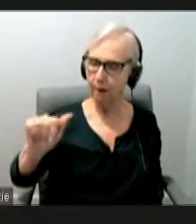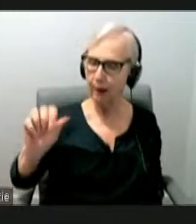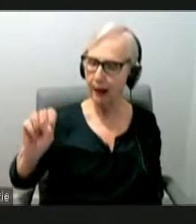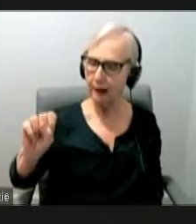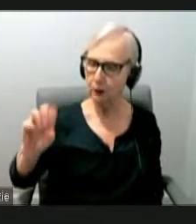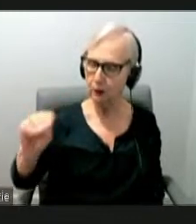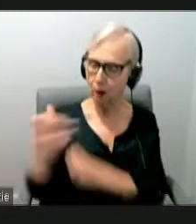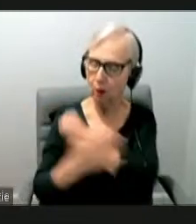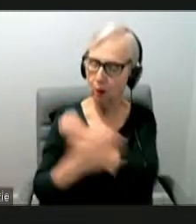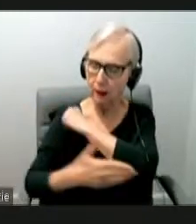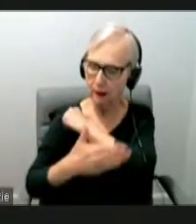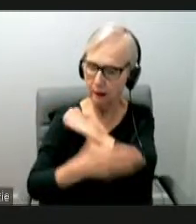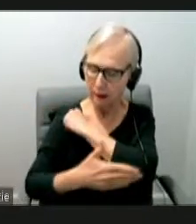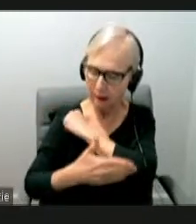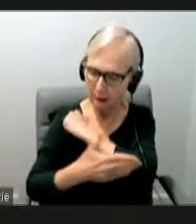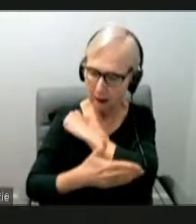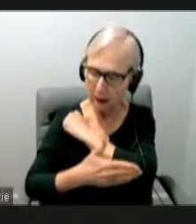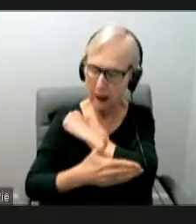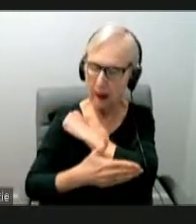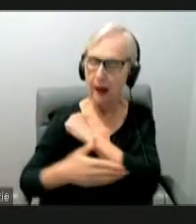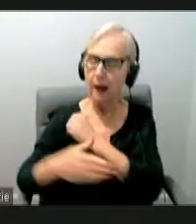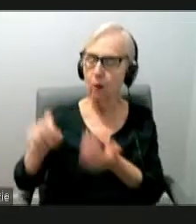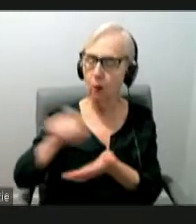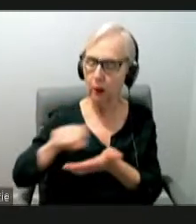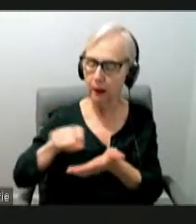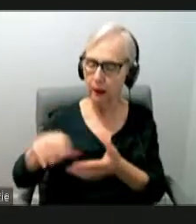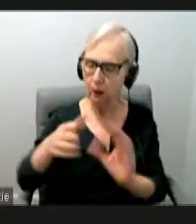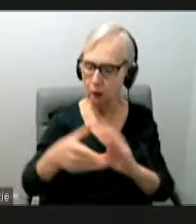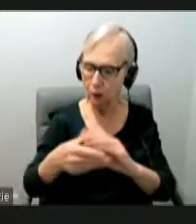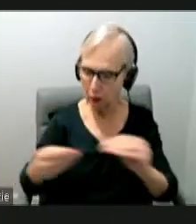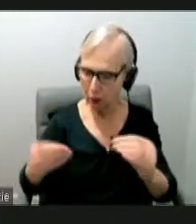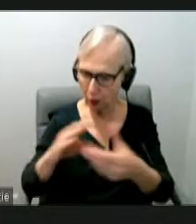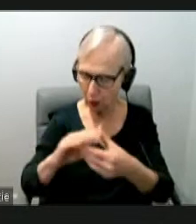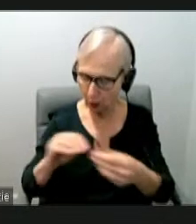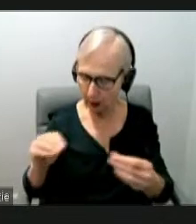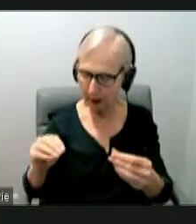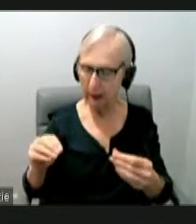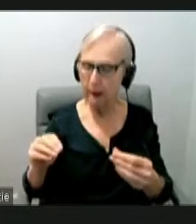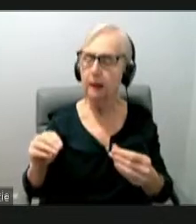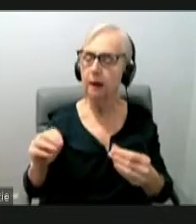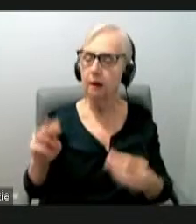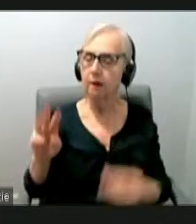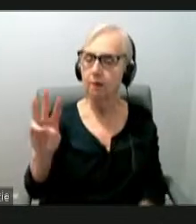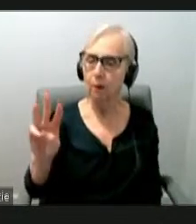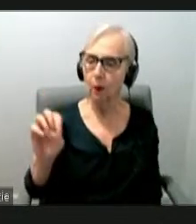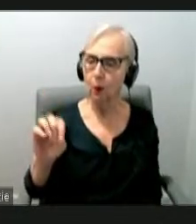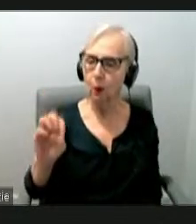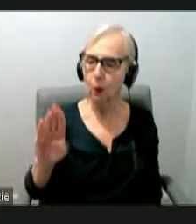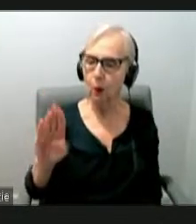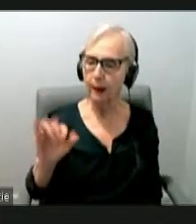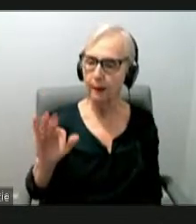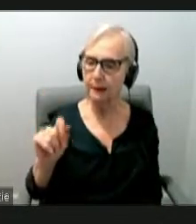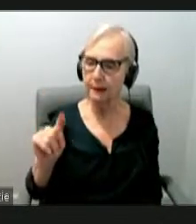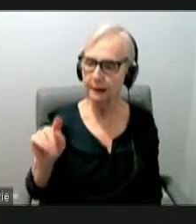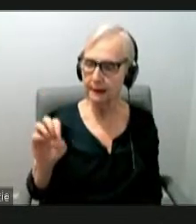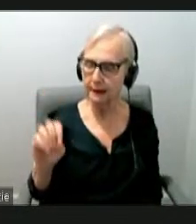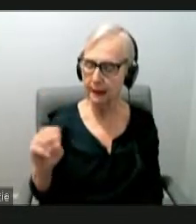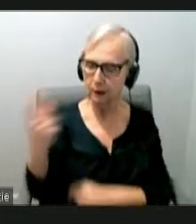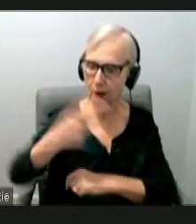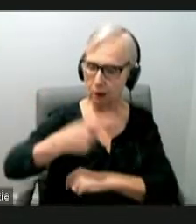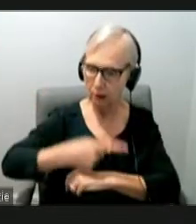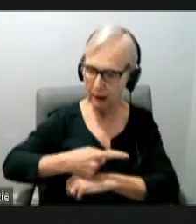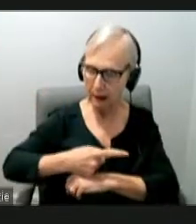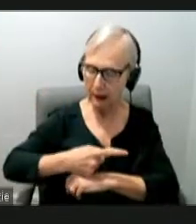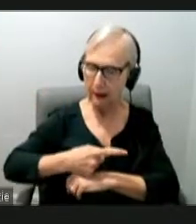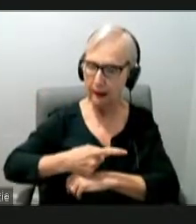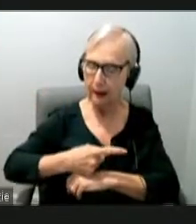currently regarding our positivity rate. According to the state data that was posted on the website, our positivity rate today, as of a year